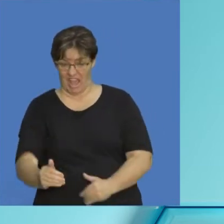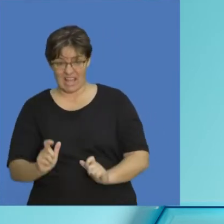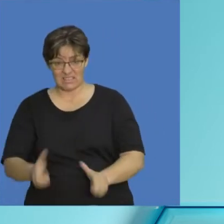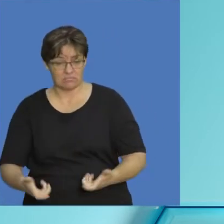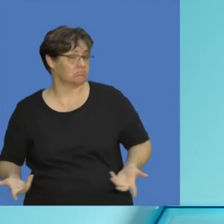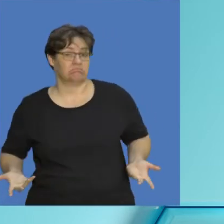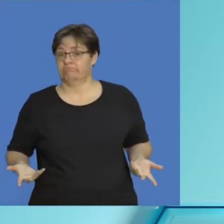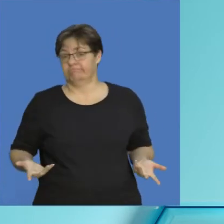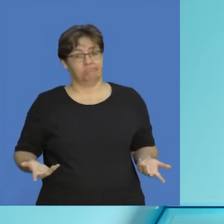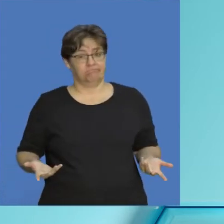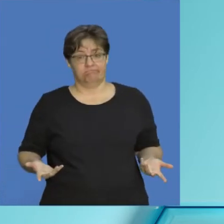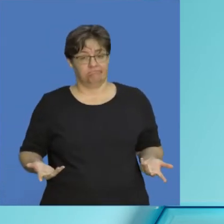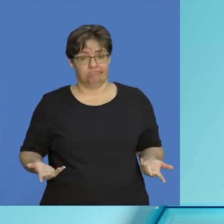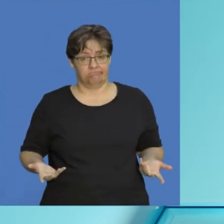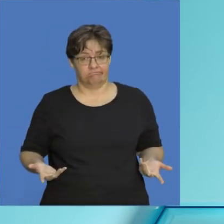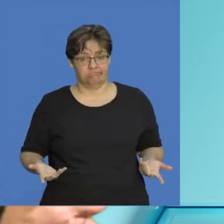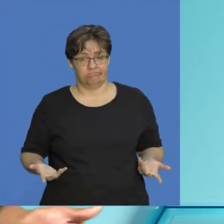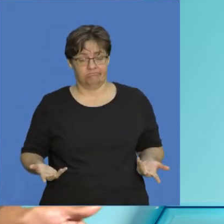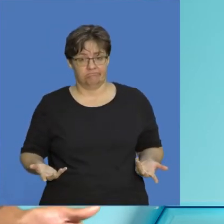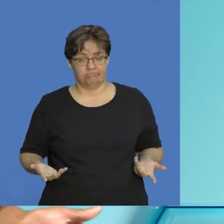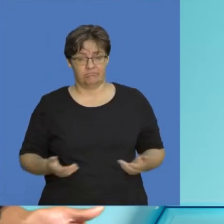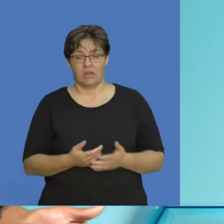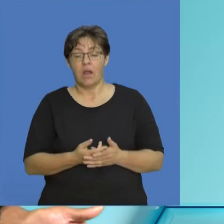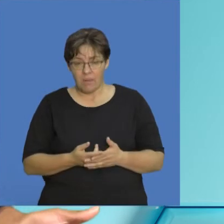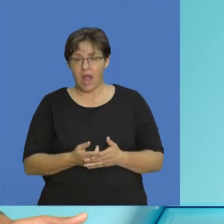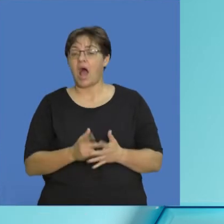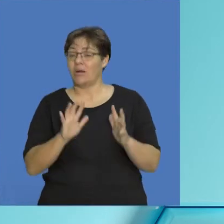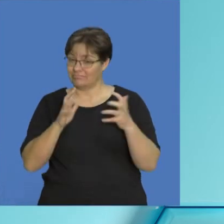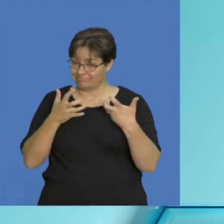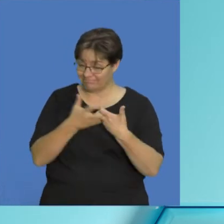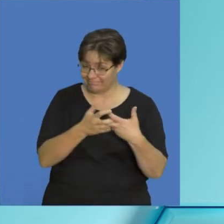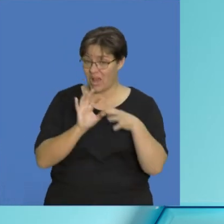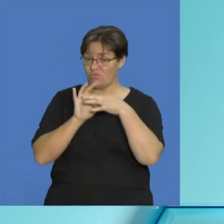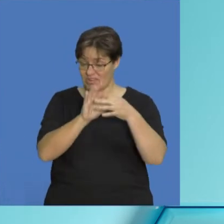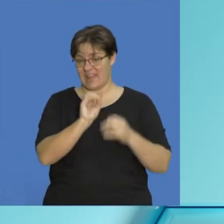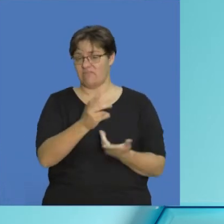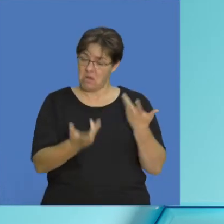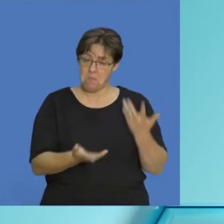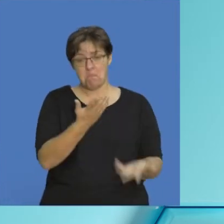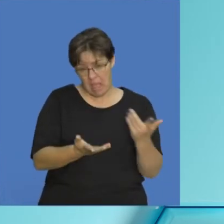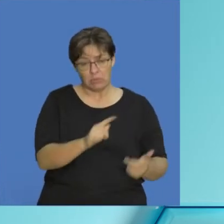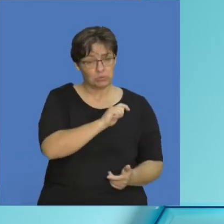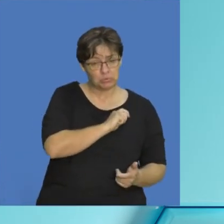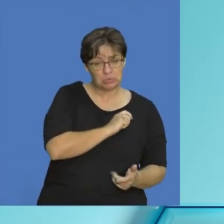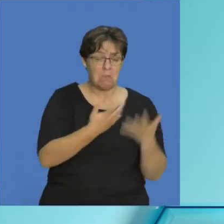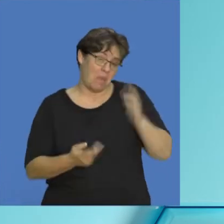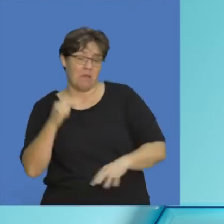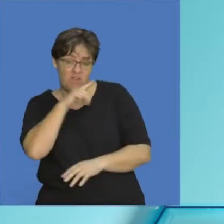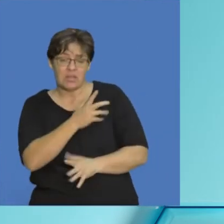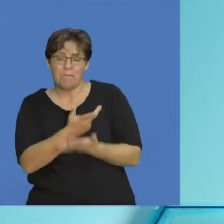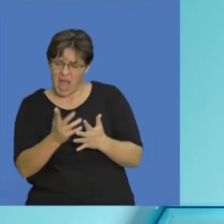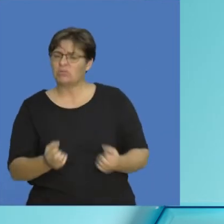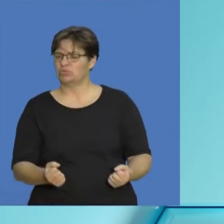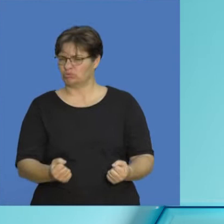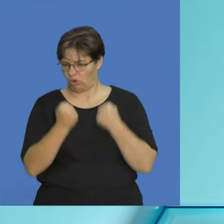I'm taller, I will have a bigger size of shoe. There is a strong relationship. It can be true, it can be false, but there's a